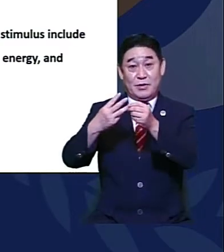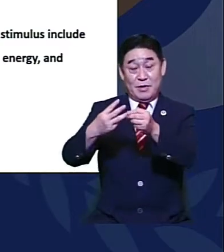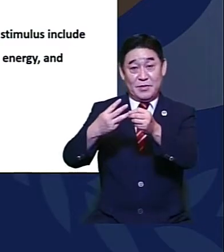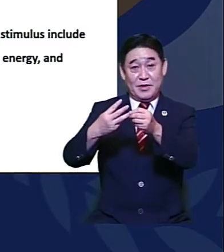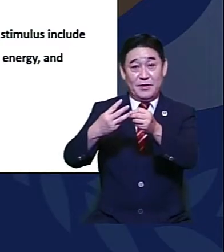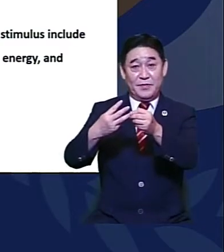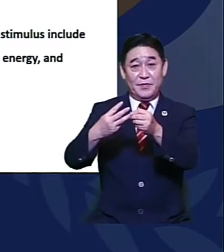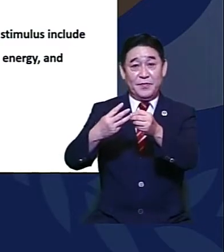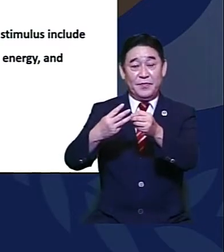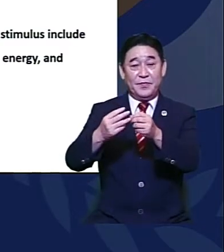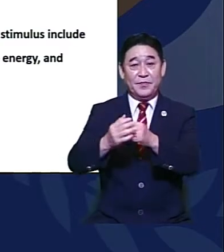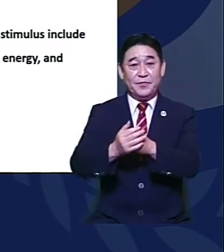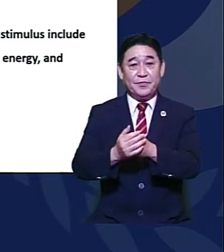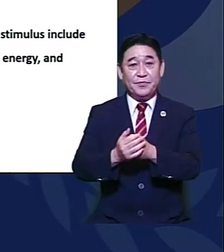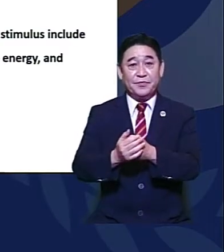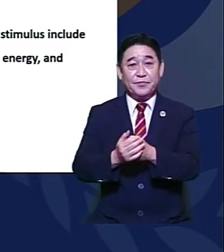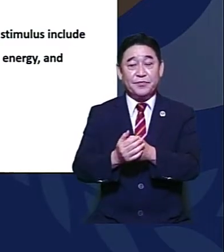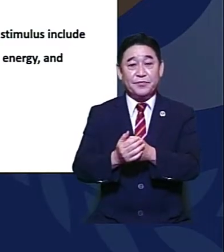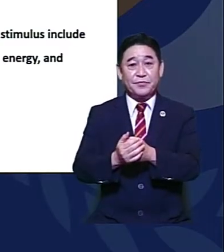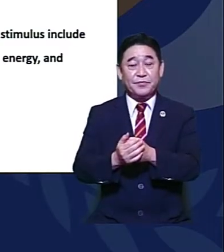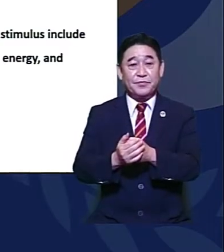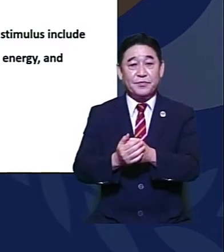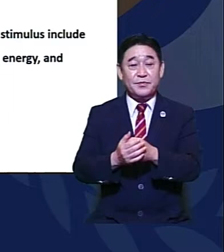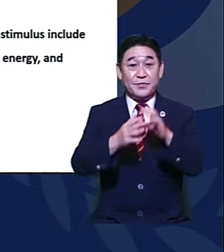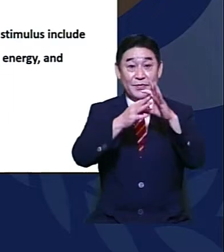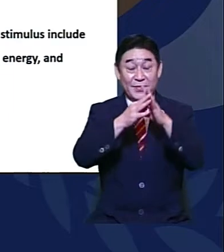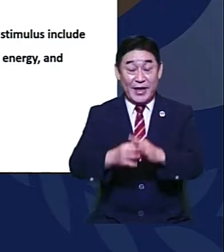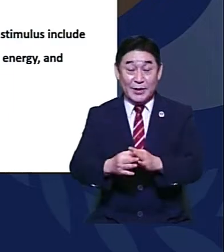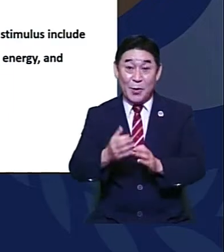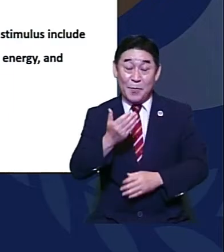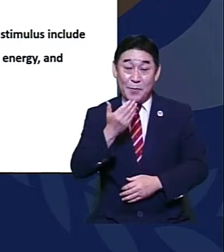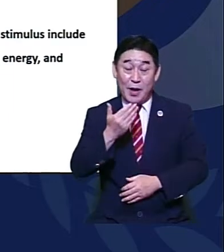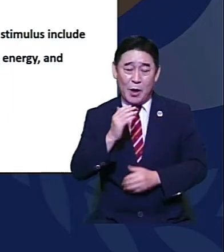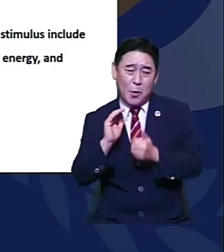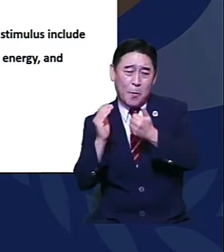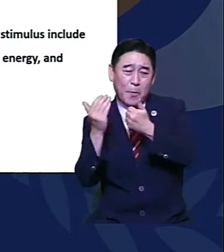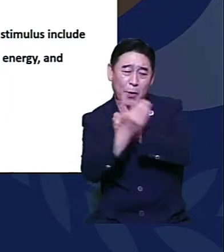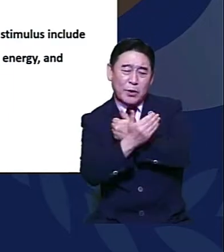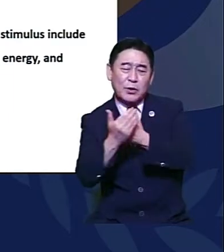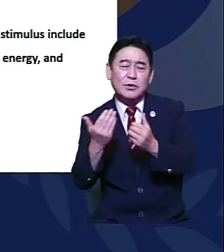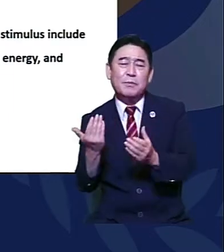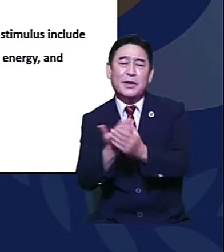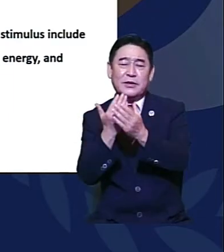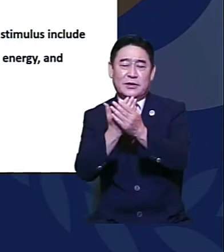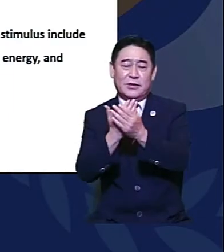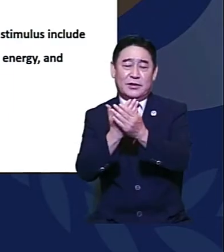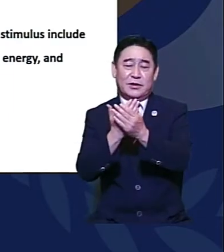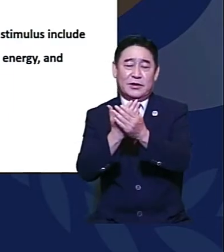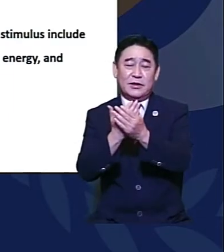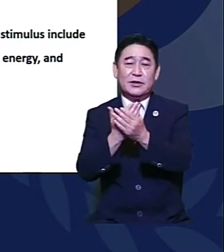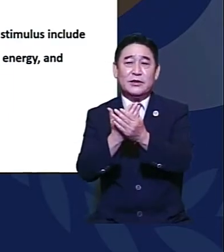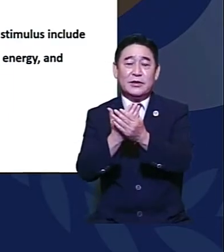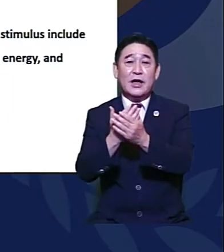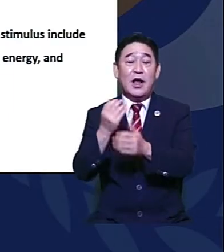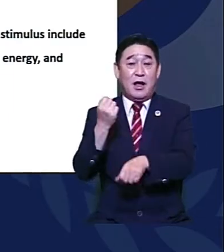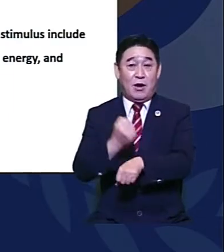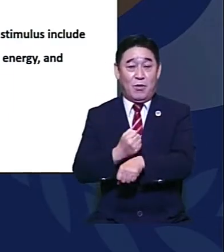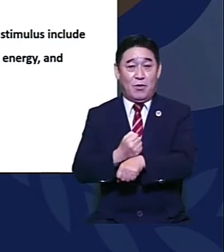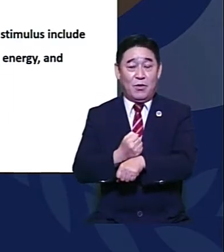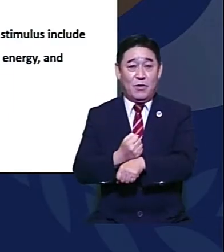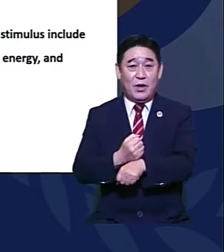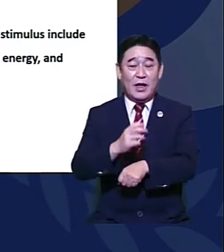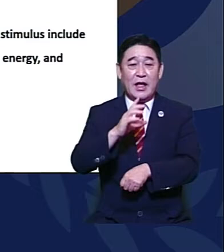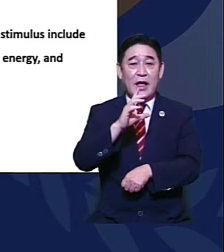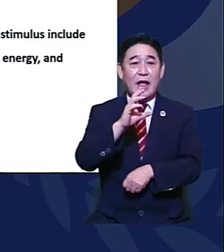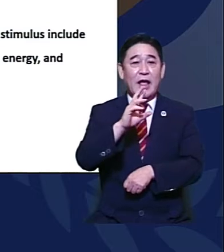support for sustainable and inclusive growth, achievement of the MDGs,